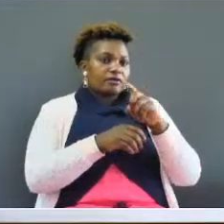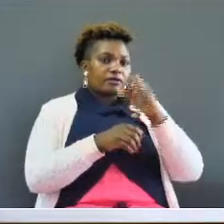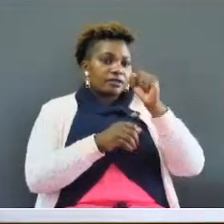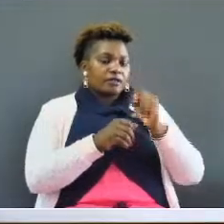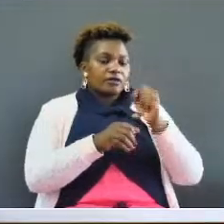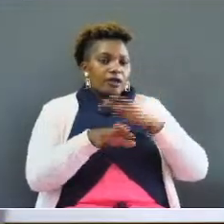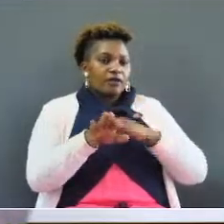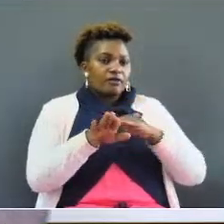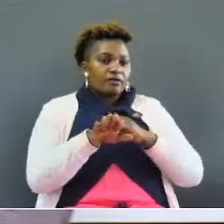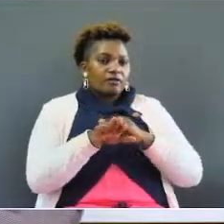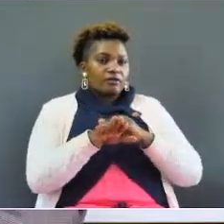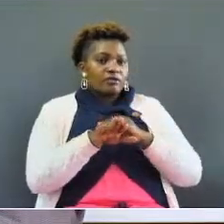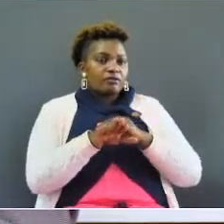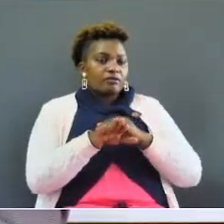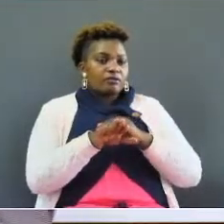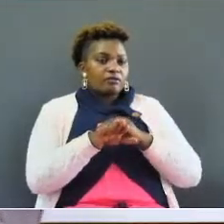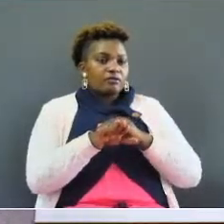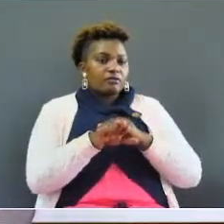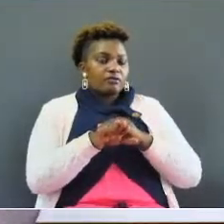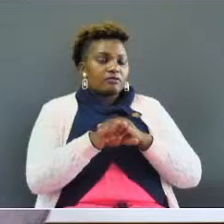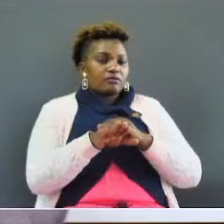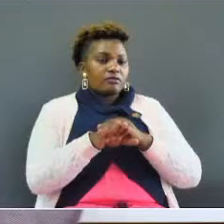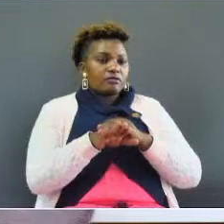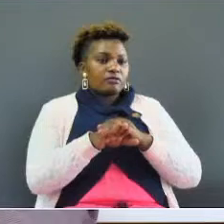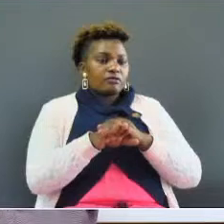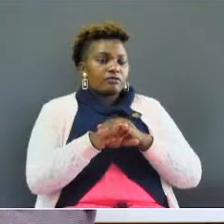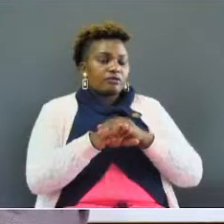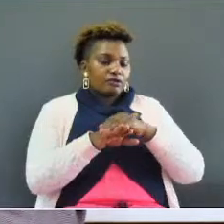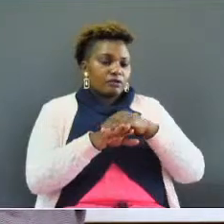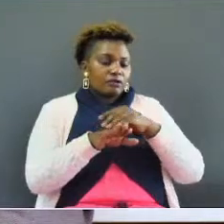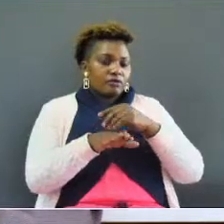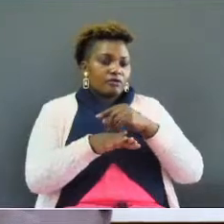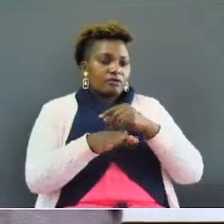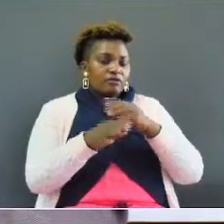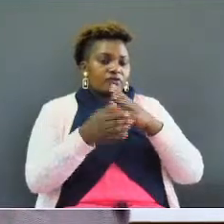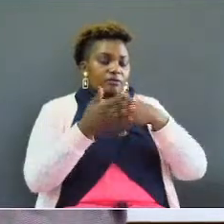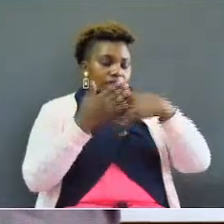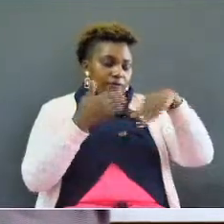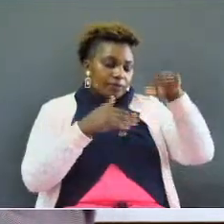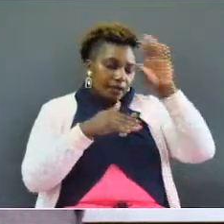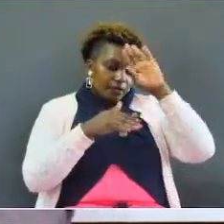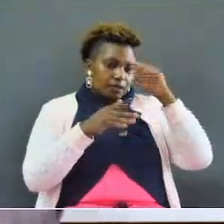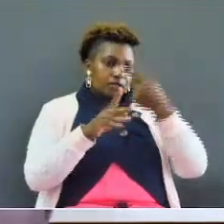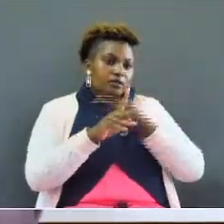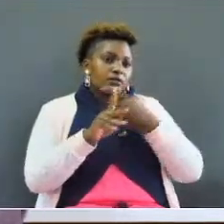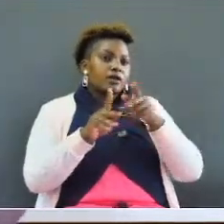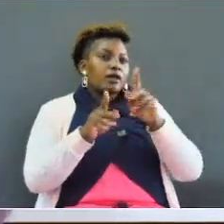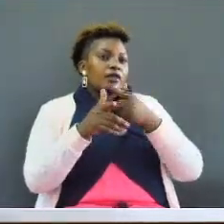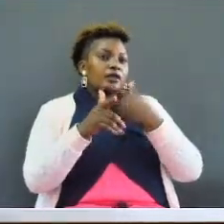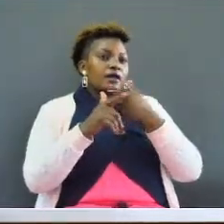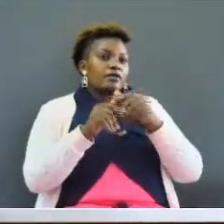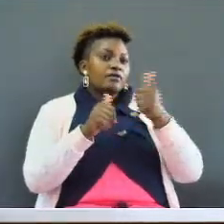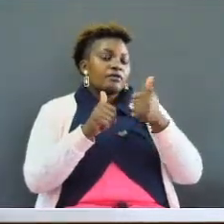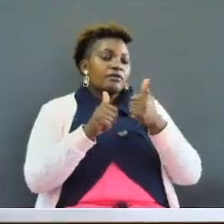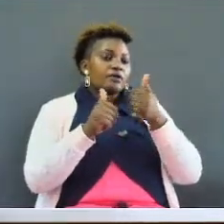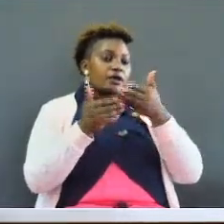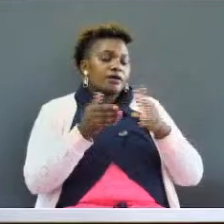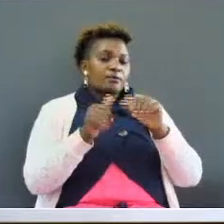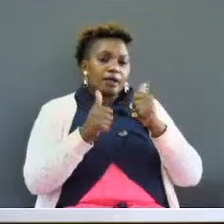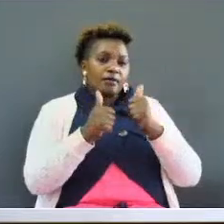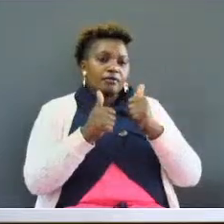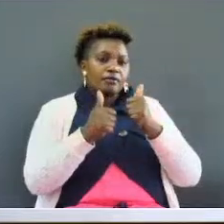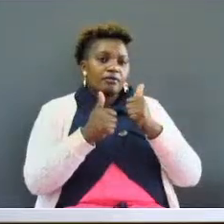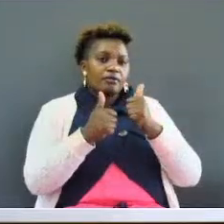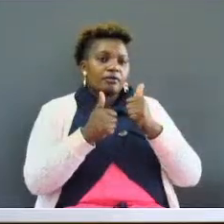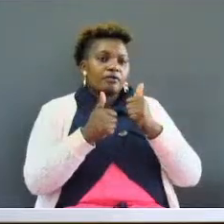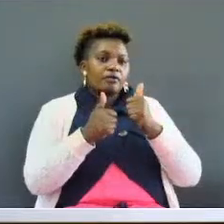Africa. There's one Gamma from Brazil. We have yet to identify it here.